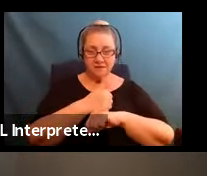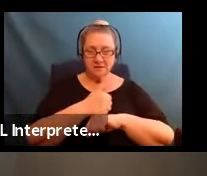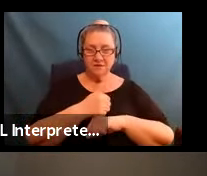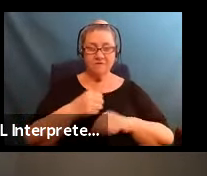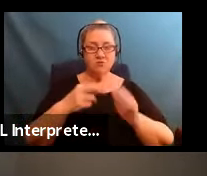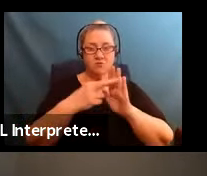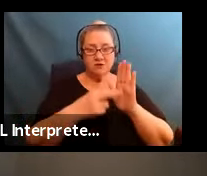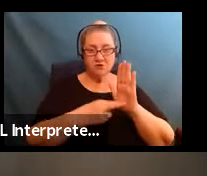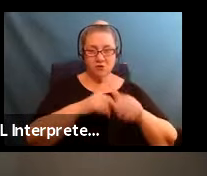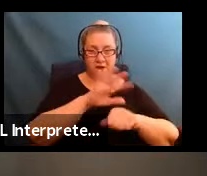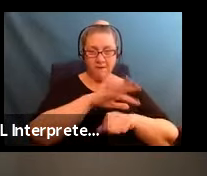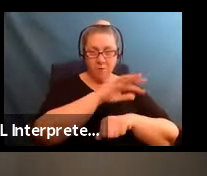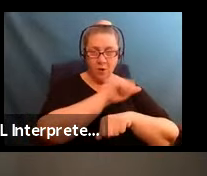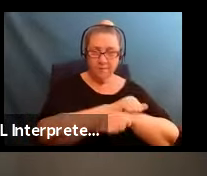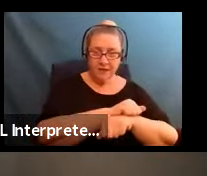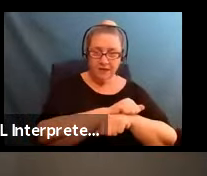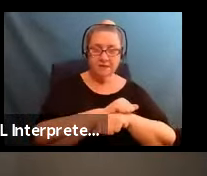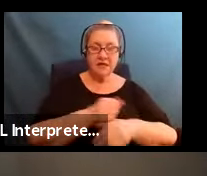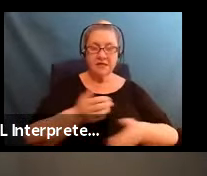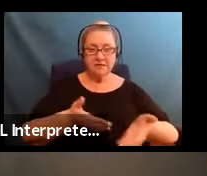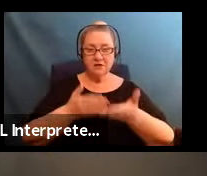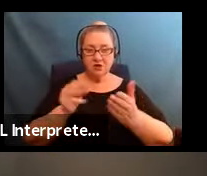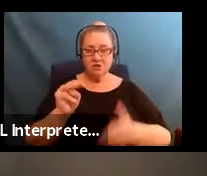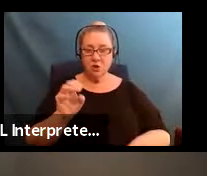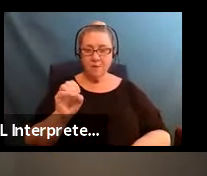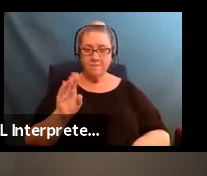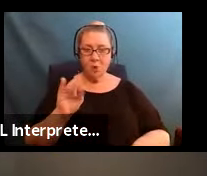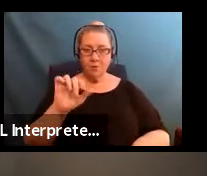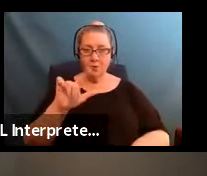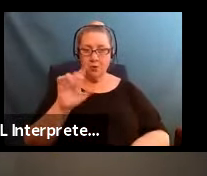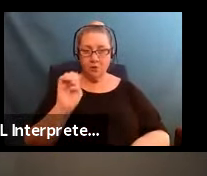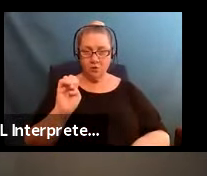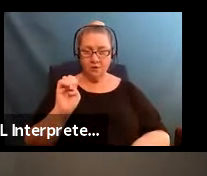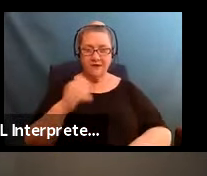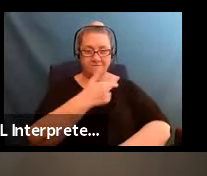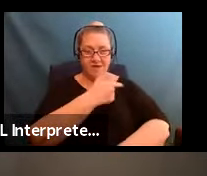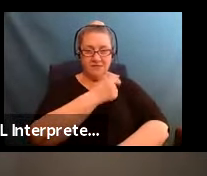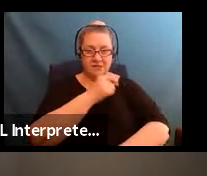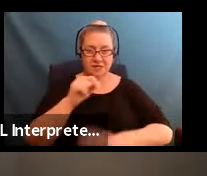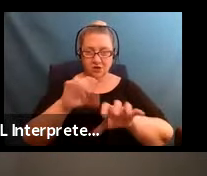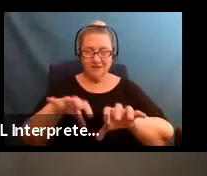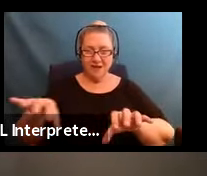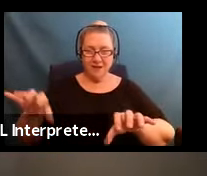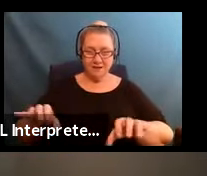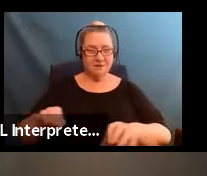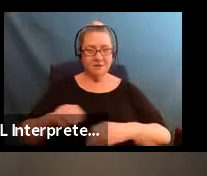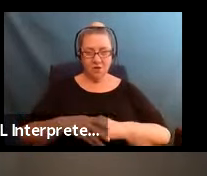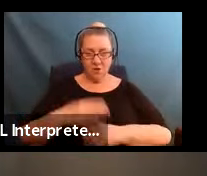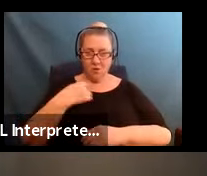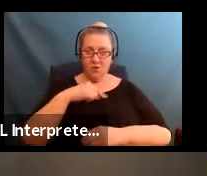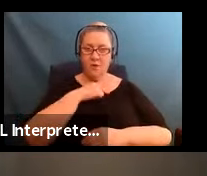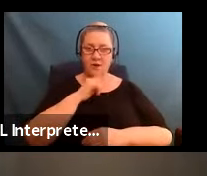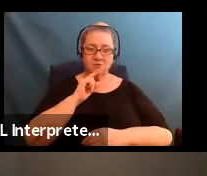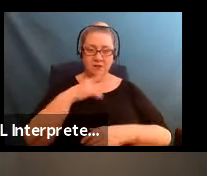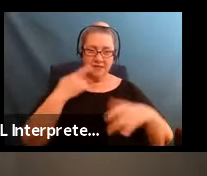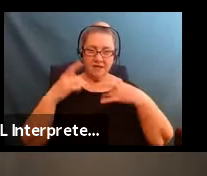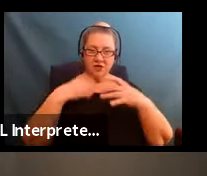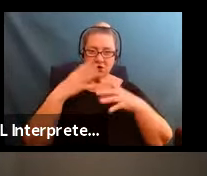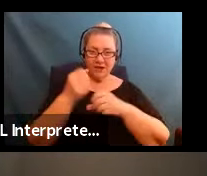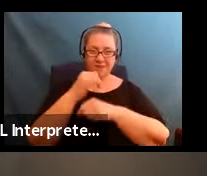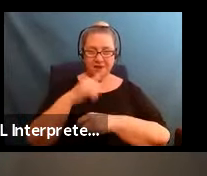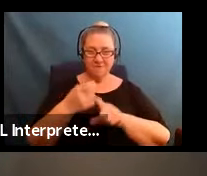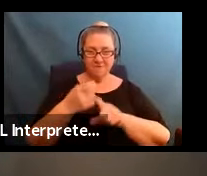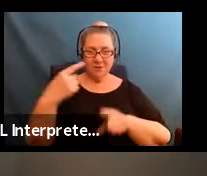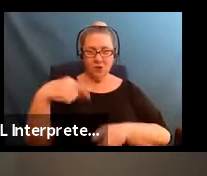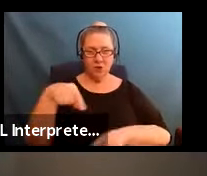and to suggest mobile vaccination sites. I just want to say we were really excited to get that from you